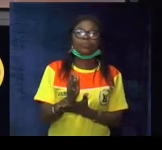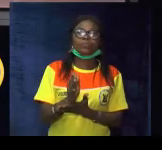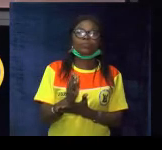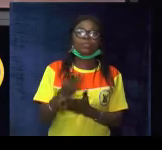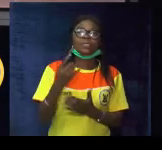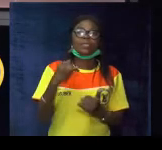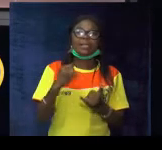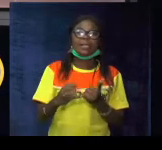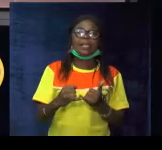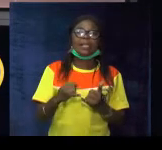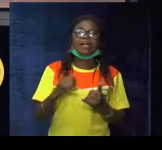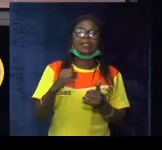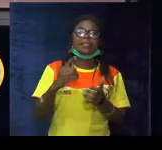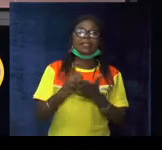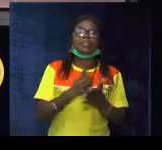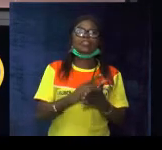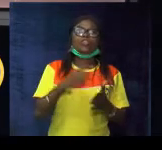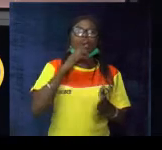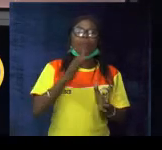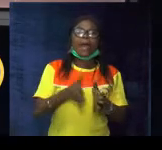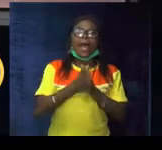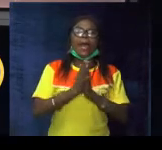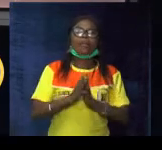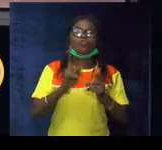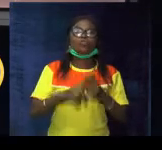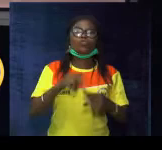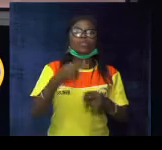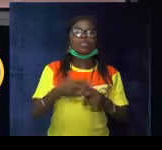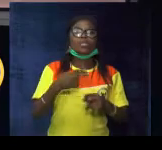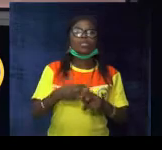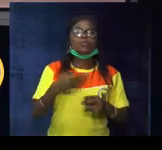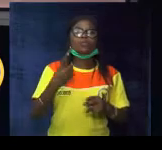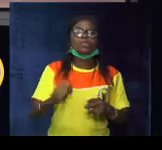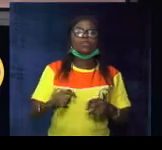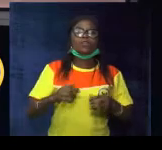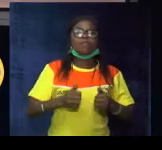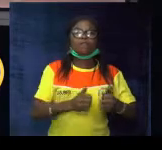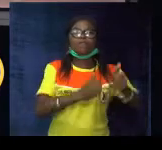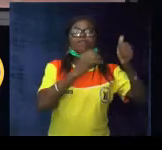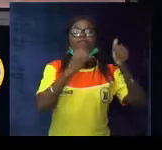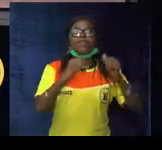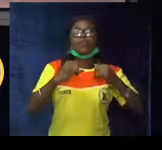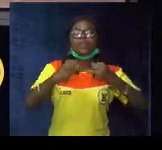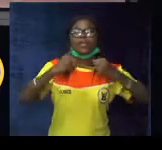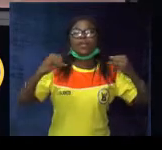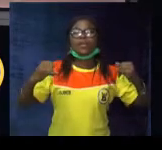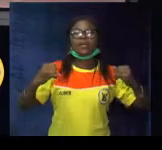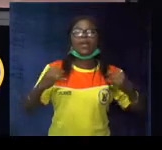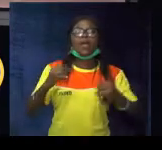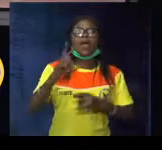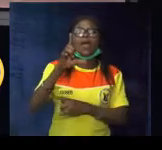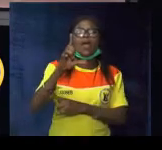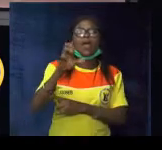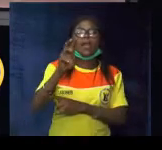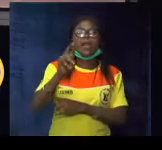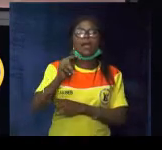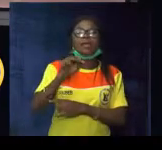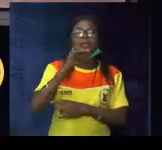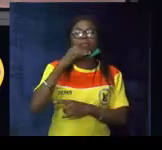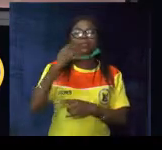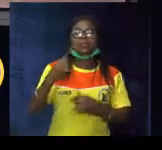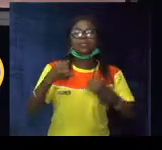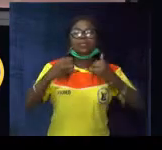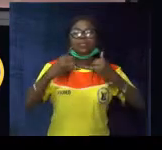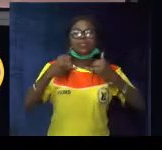In the last lesson, you were asked to name the following lines. So LN is a straight line that joins L